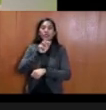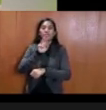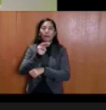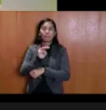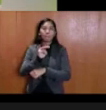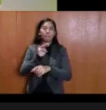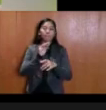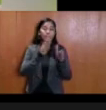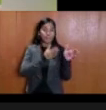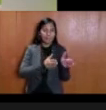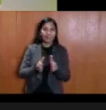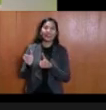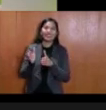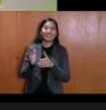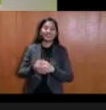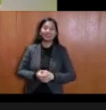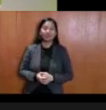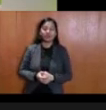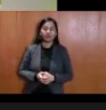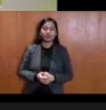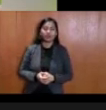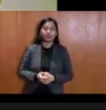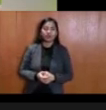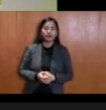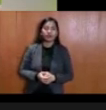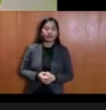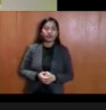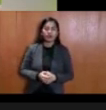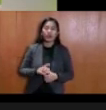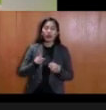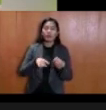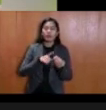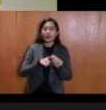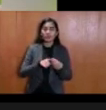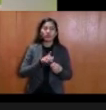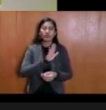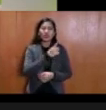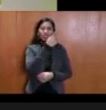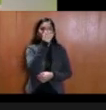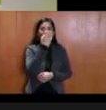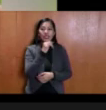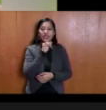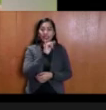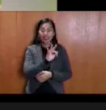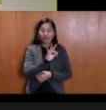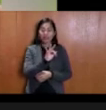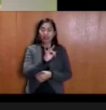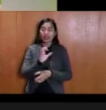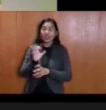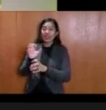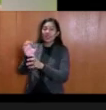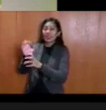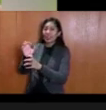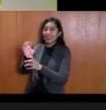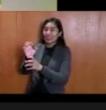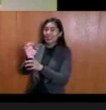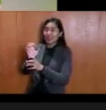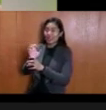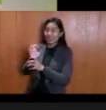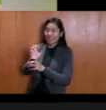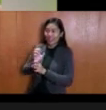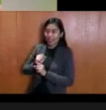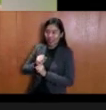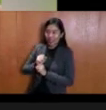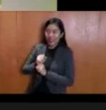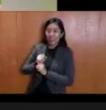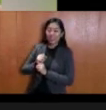Now, with regards to that question, whether they can source out their supply directly from renewable, there are